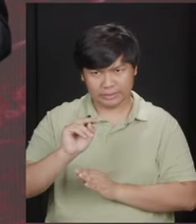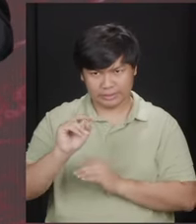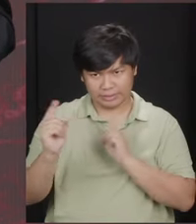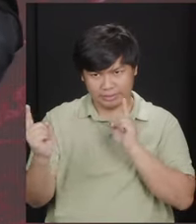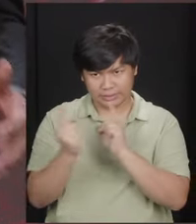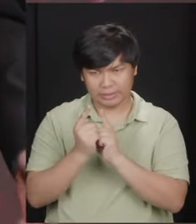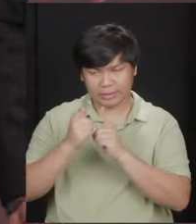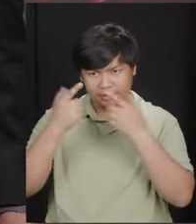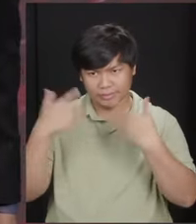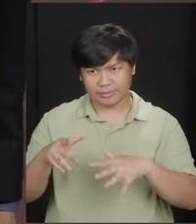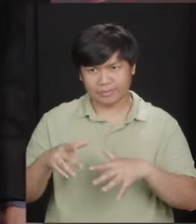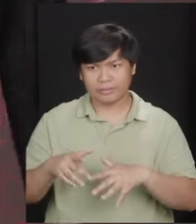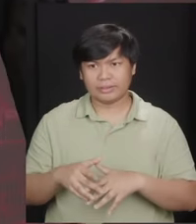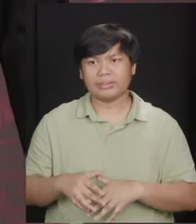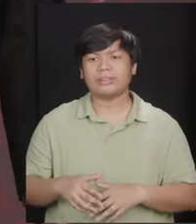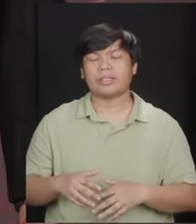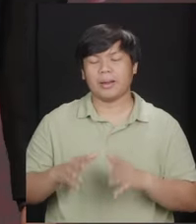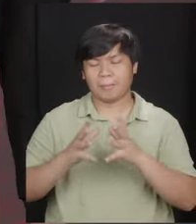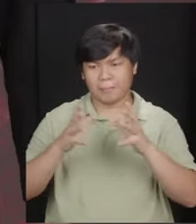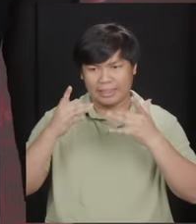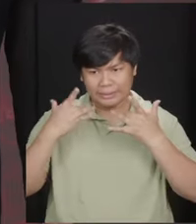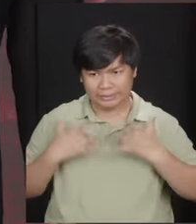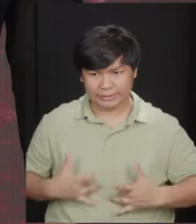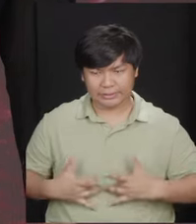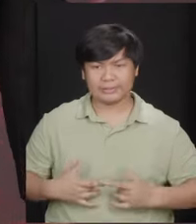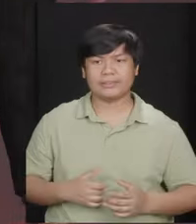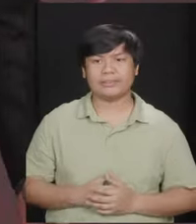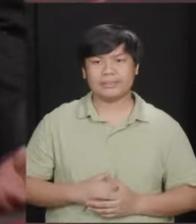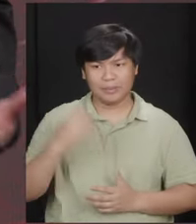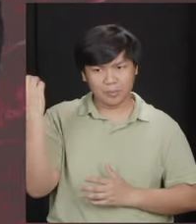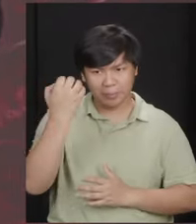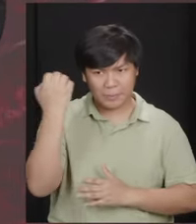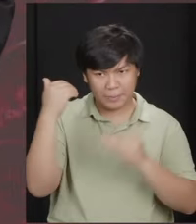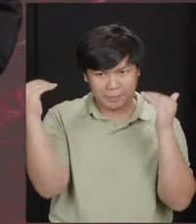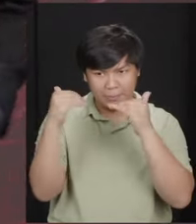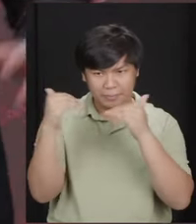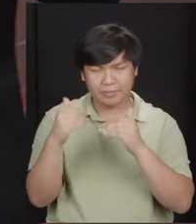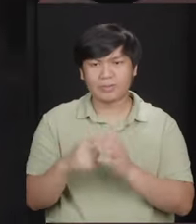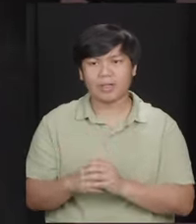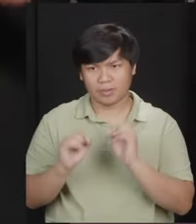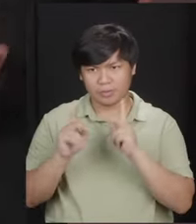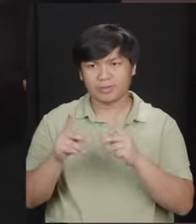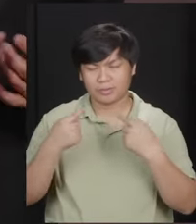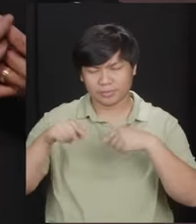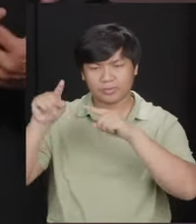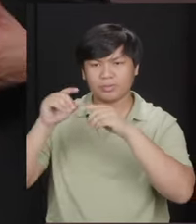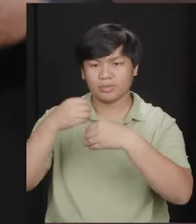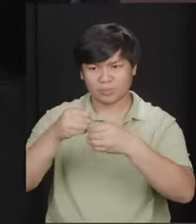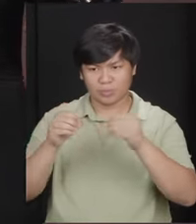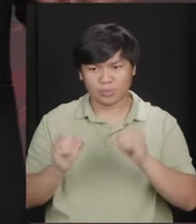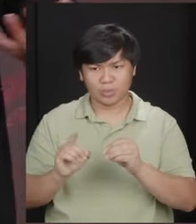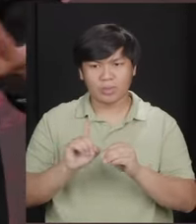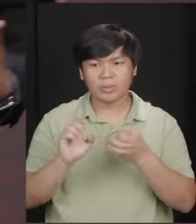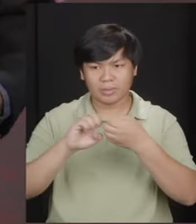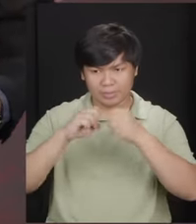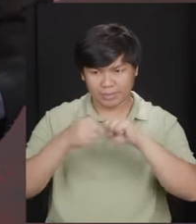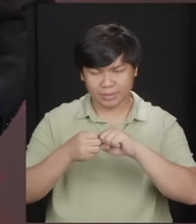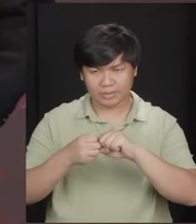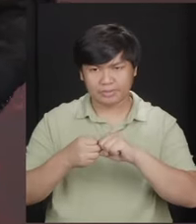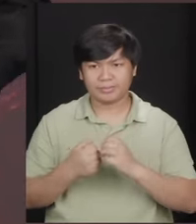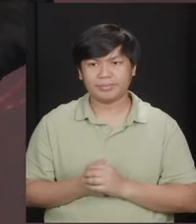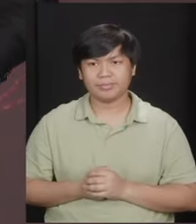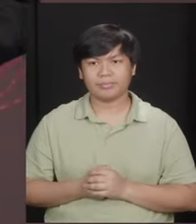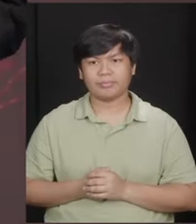the service. I noticed he was in distress. So I, you know, accommodated it. Okay, let's meet at my office. Oh, what is the problem, sir?